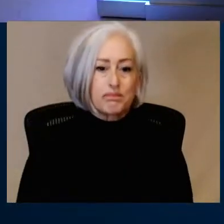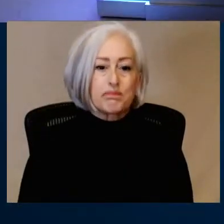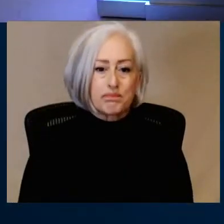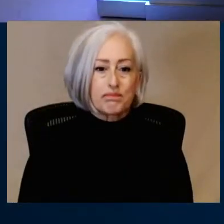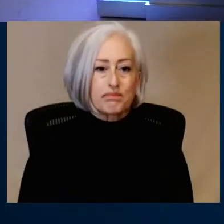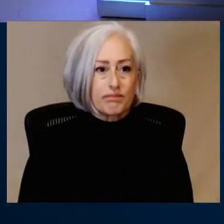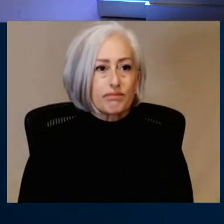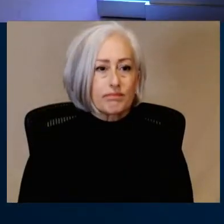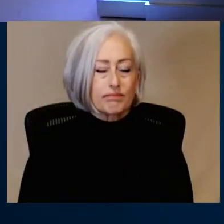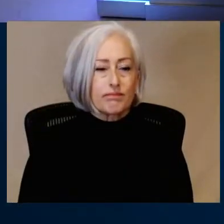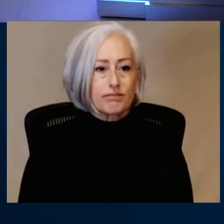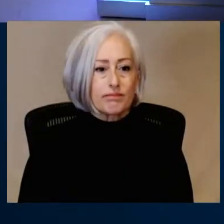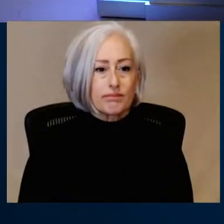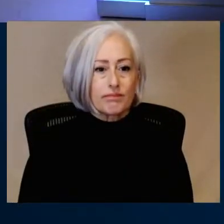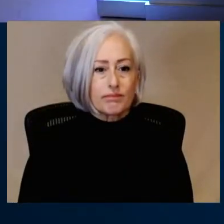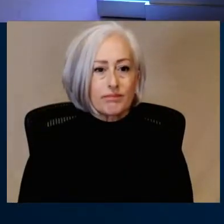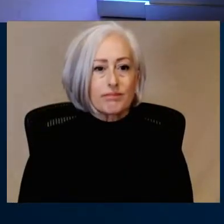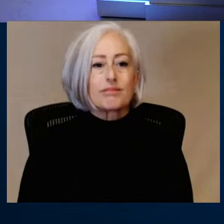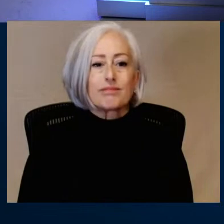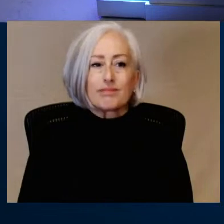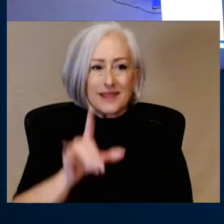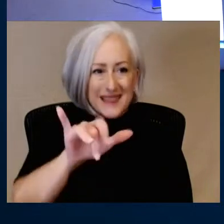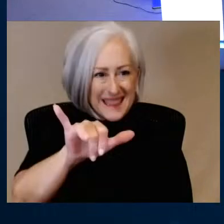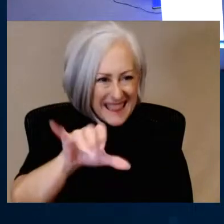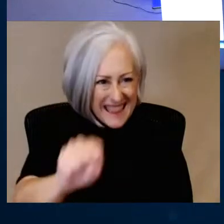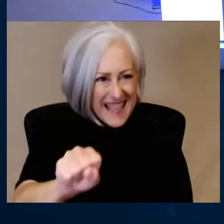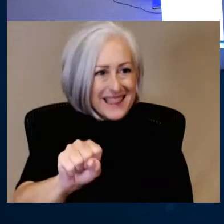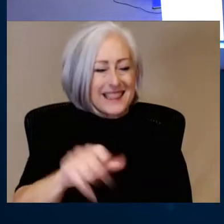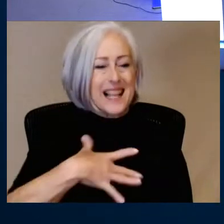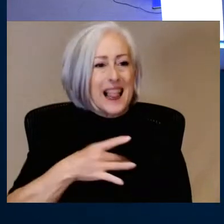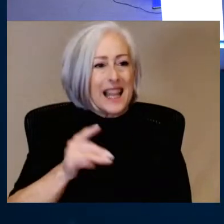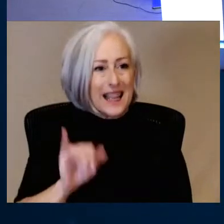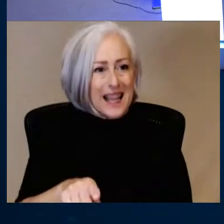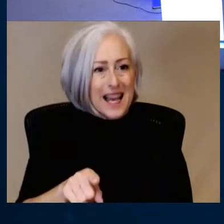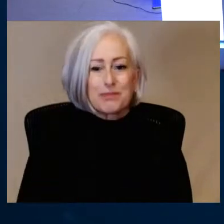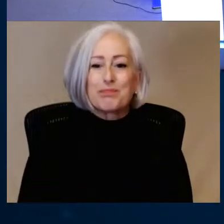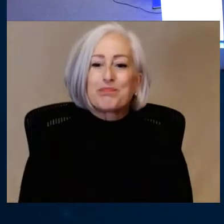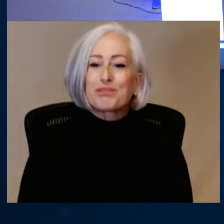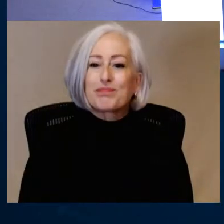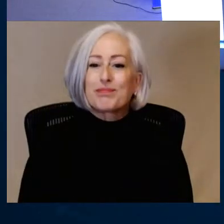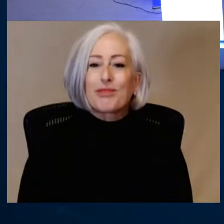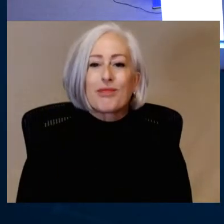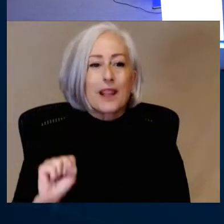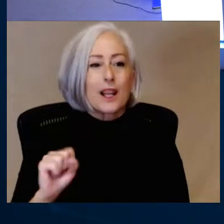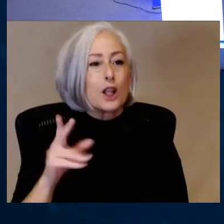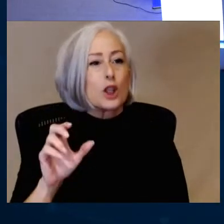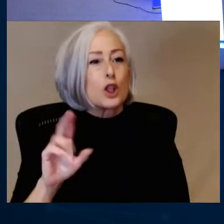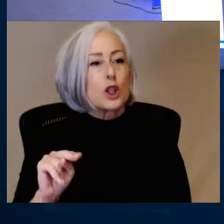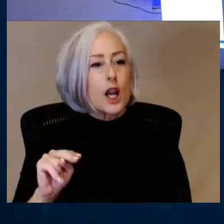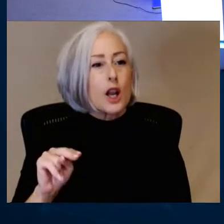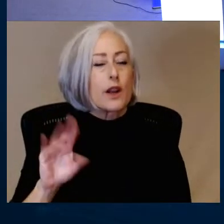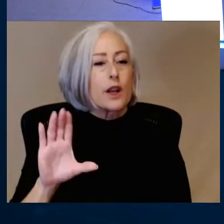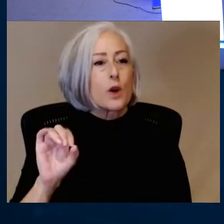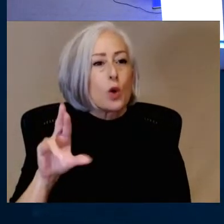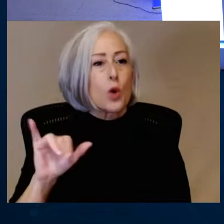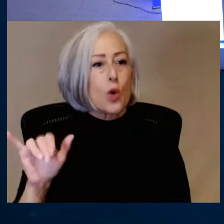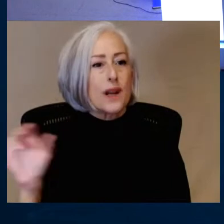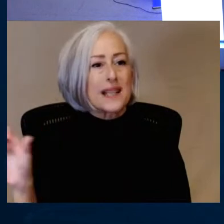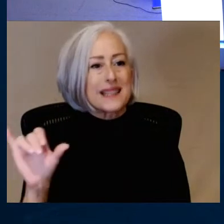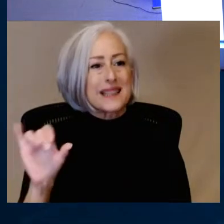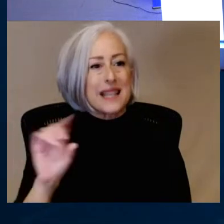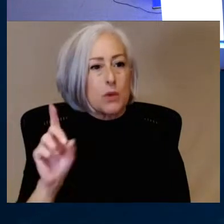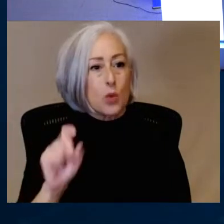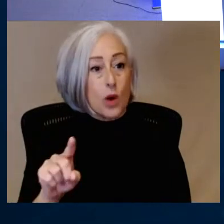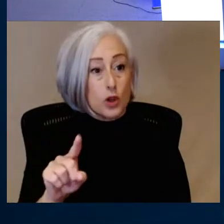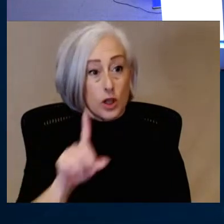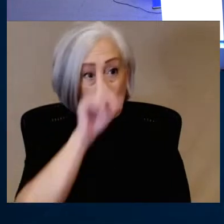right, that ditto, yes. Sharon and Corey have similar questions. Is a stroke